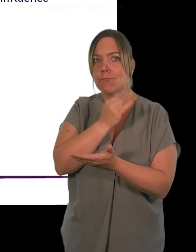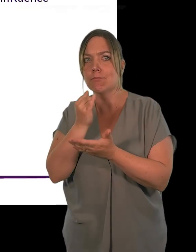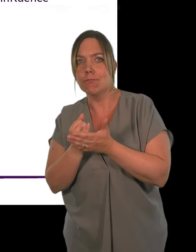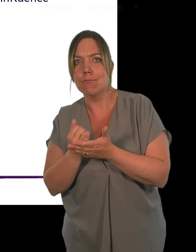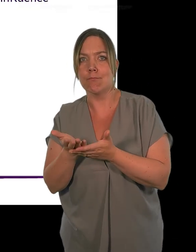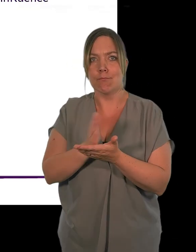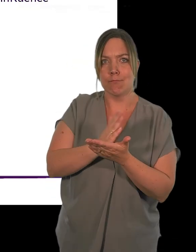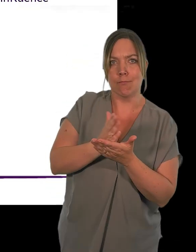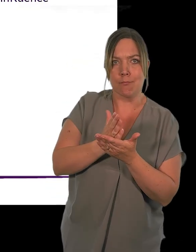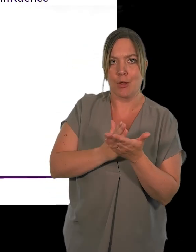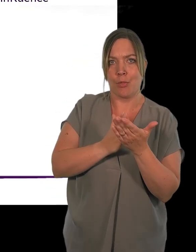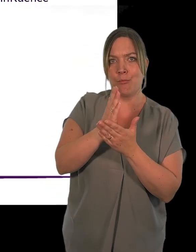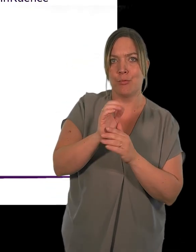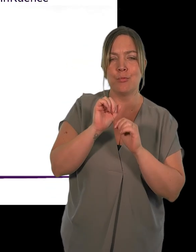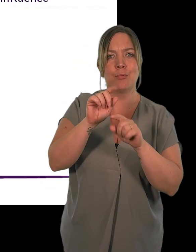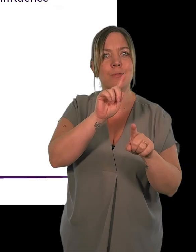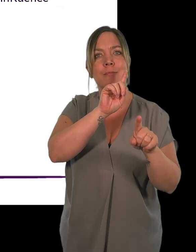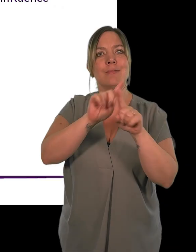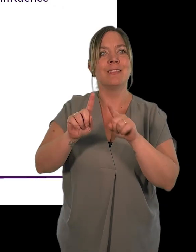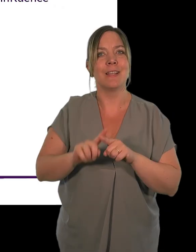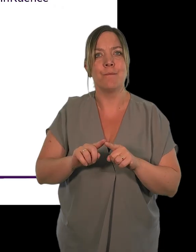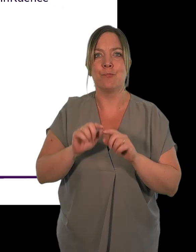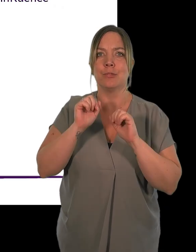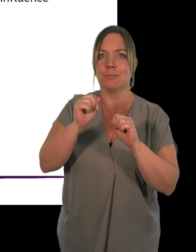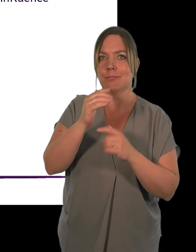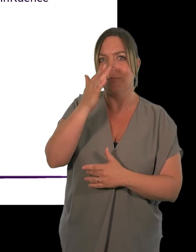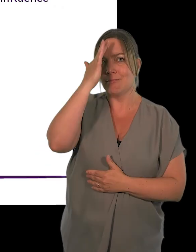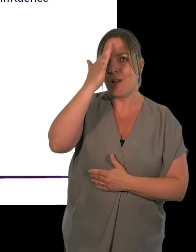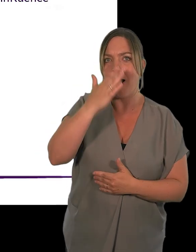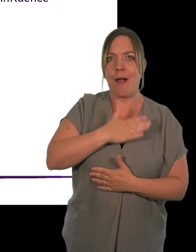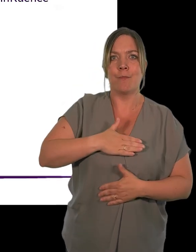day-to-day running of people practices.